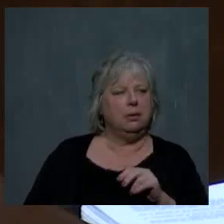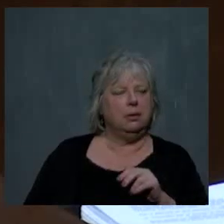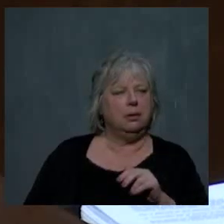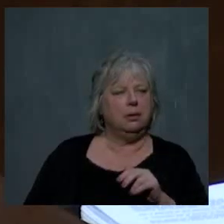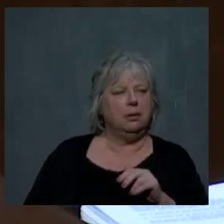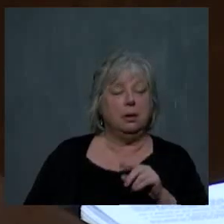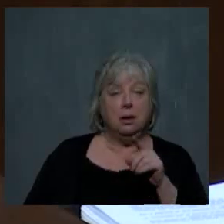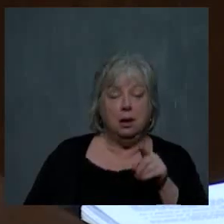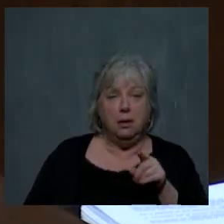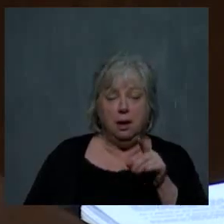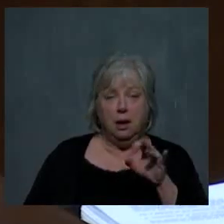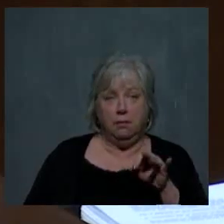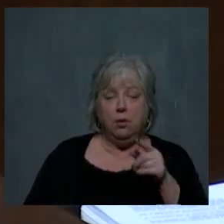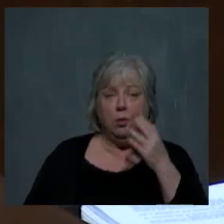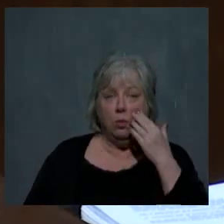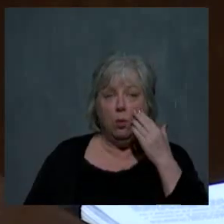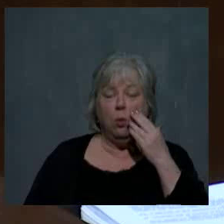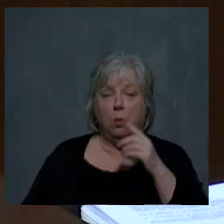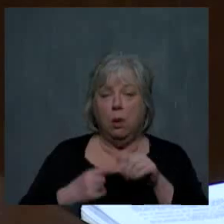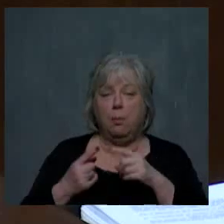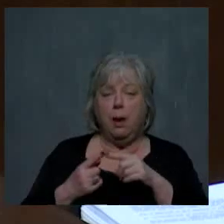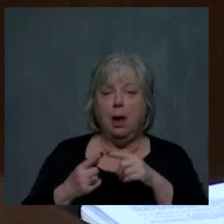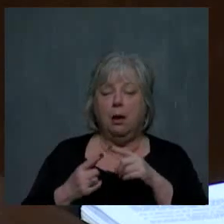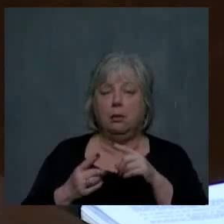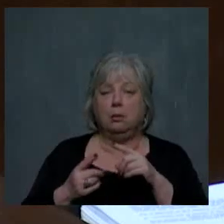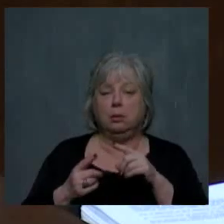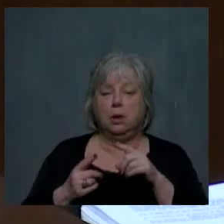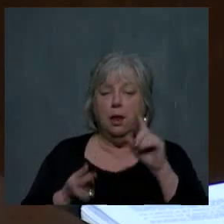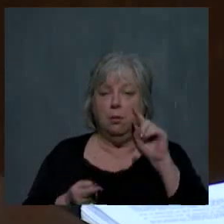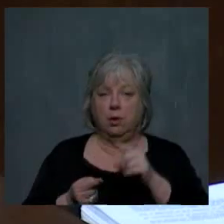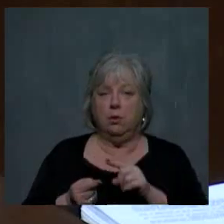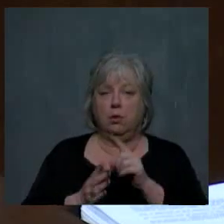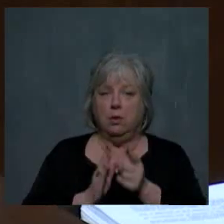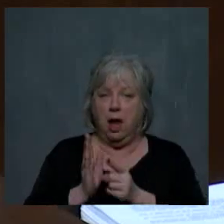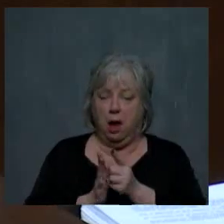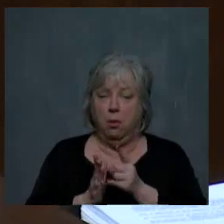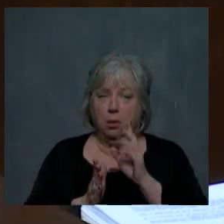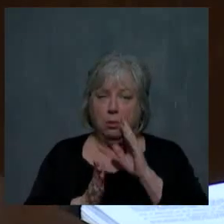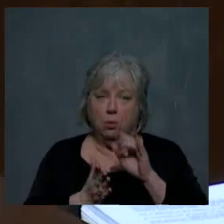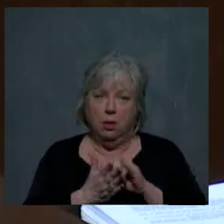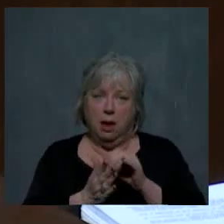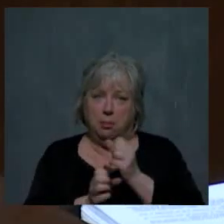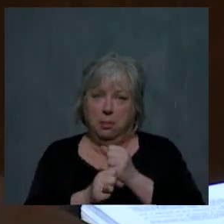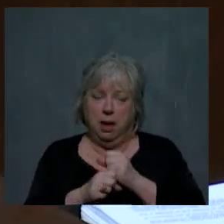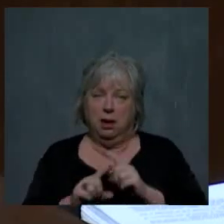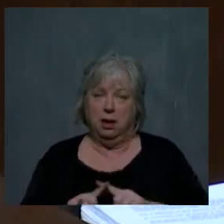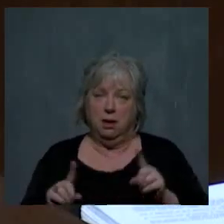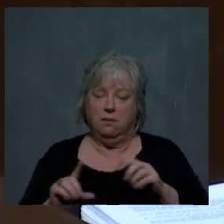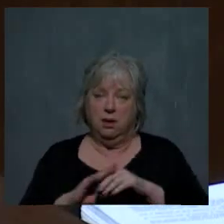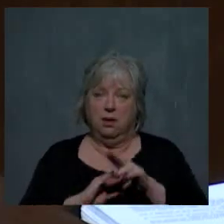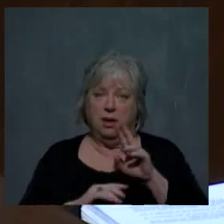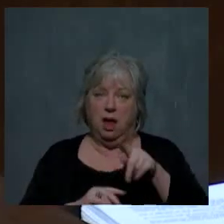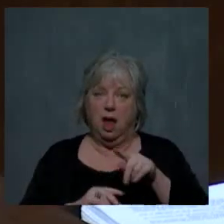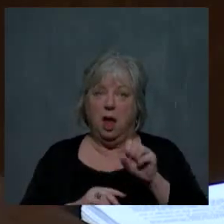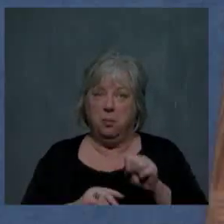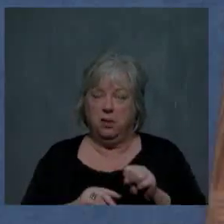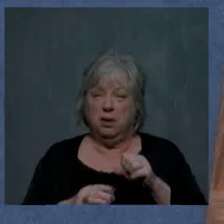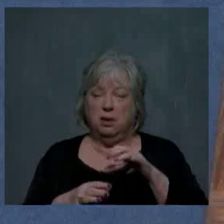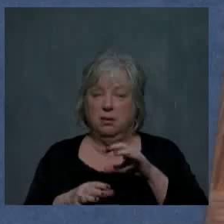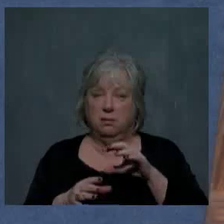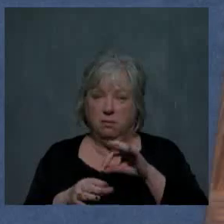were aware of these changes in hours, and would it make any difference in how they voted on it at neighborhood